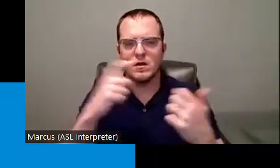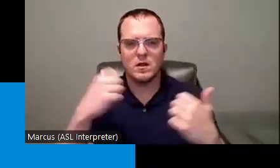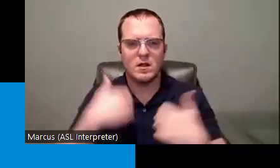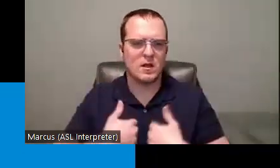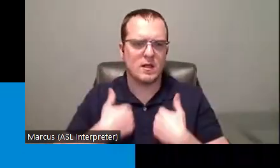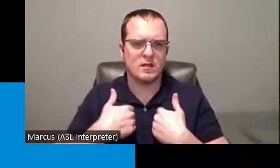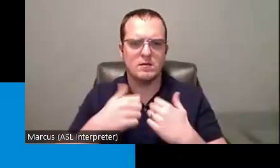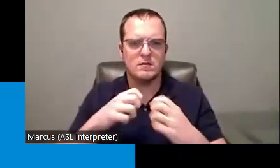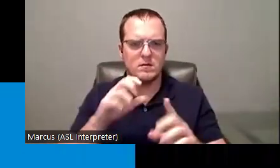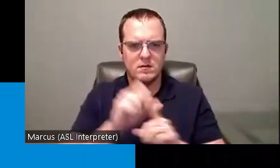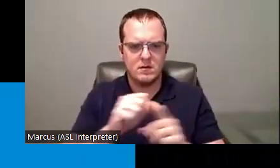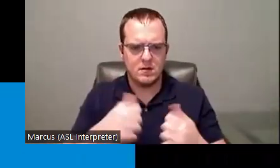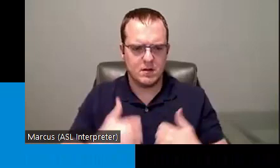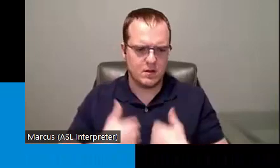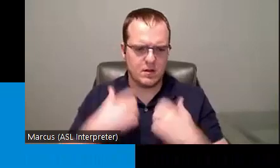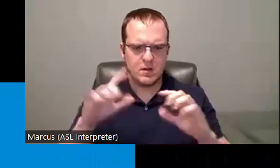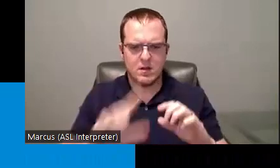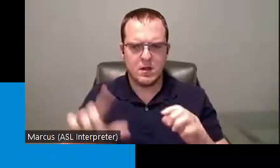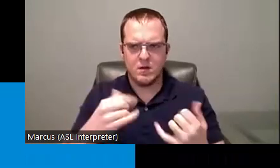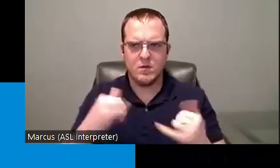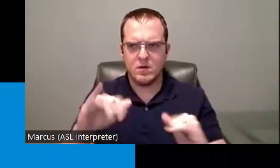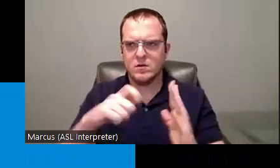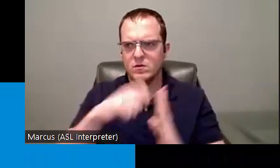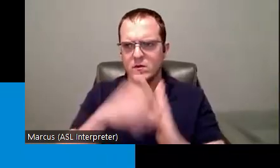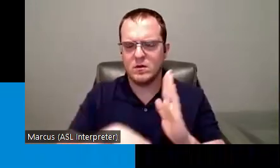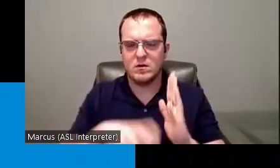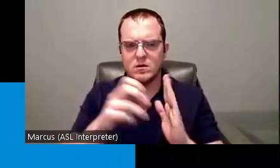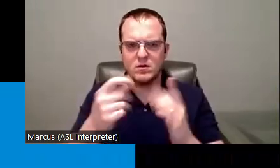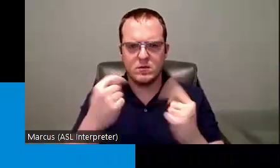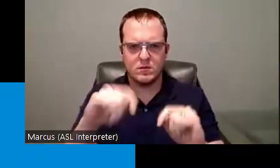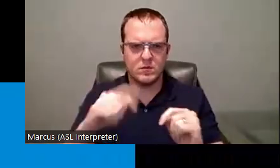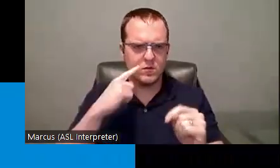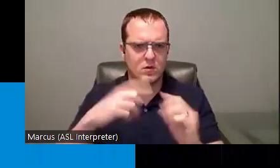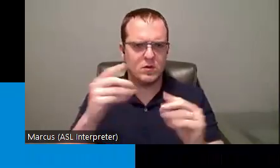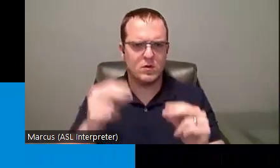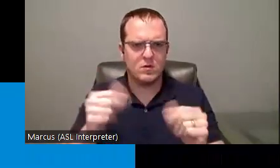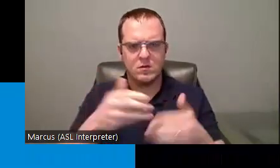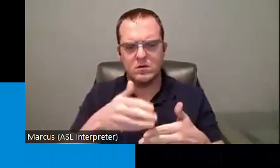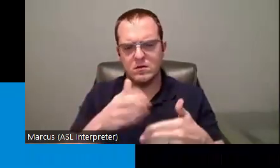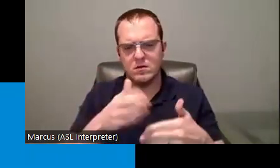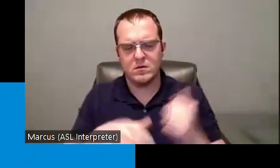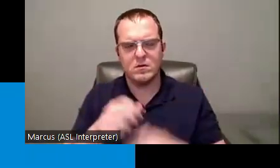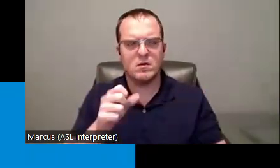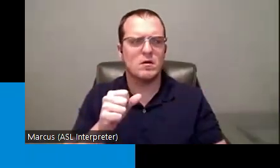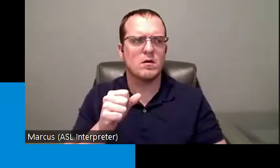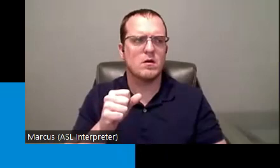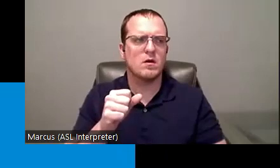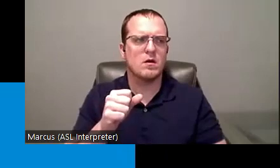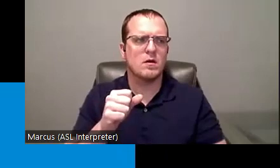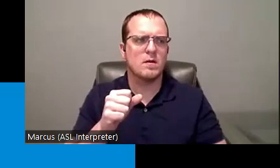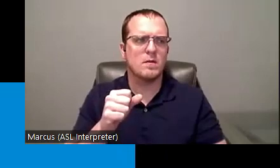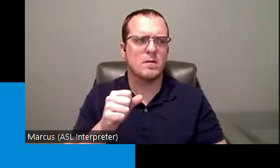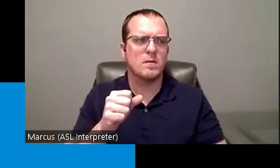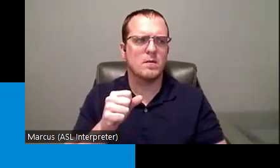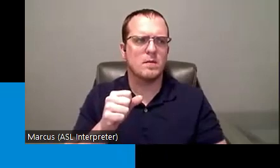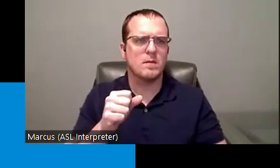the library while I was writing this. So I'm going to try to get through this very quickly. I'm